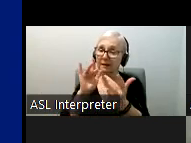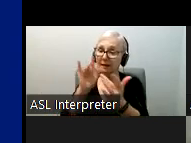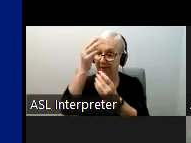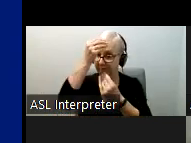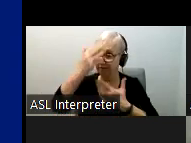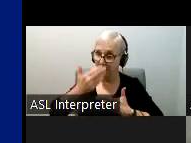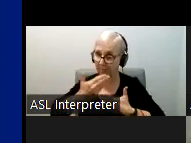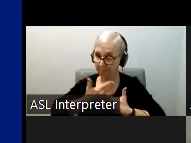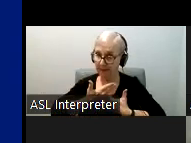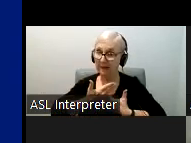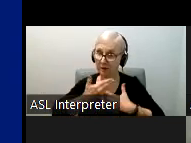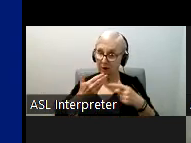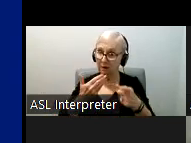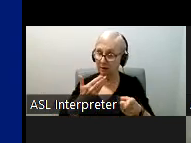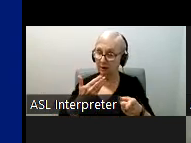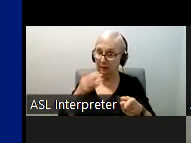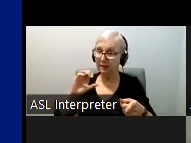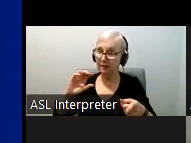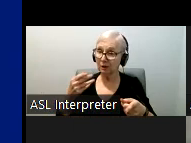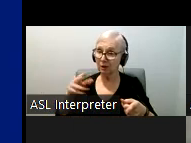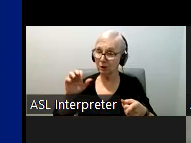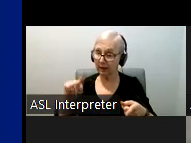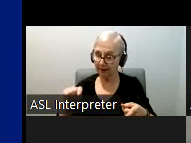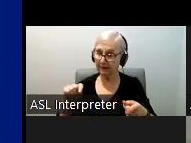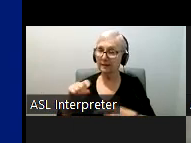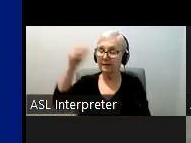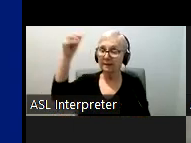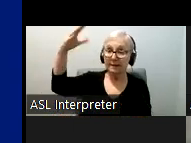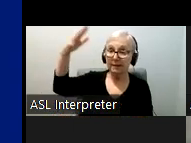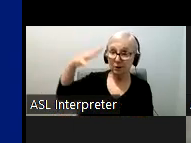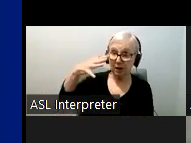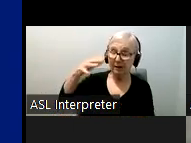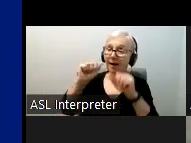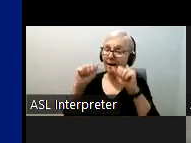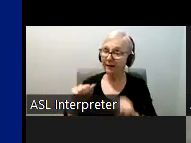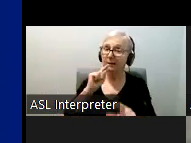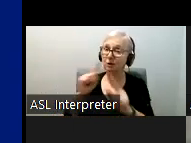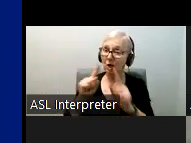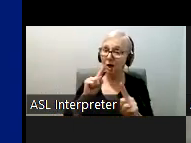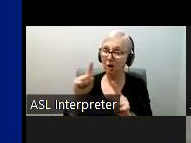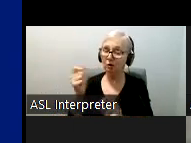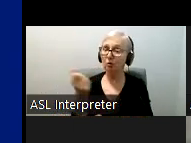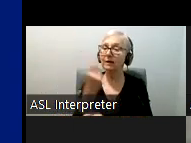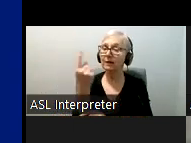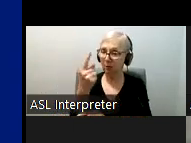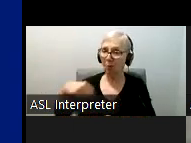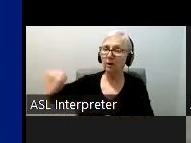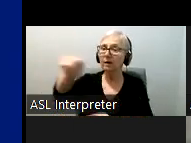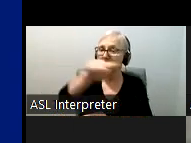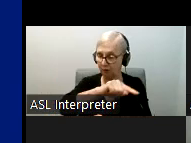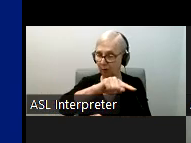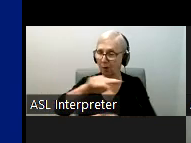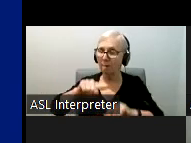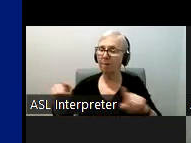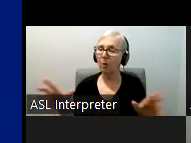on sunshine laws, I can talk to any one of you. It's when you guys gather to do business,